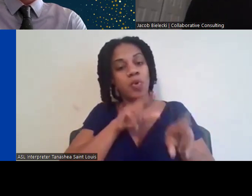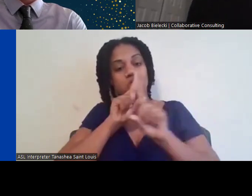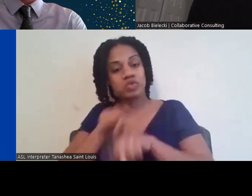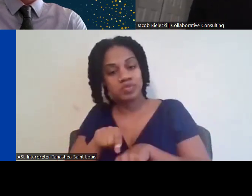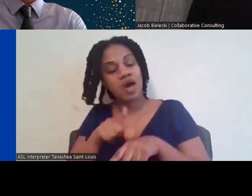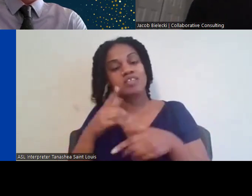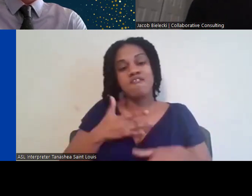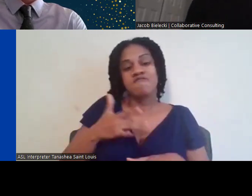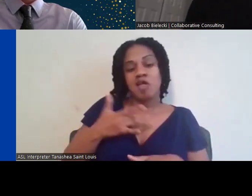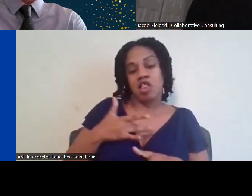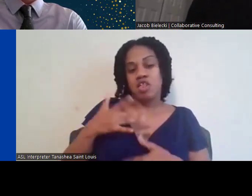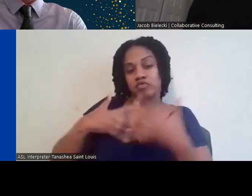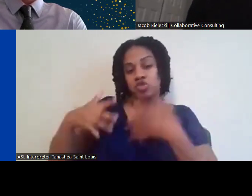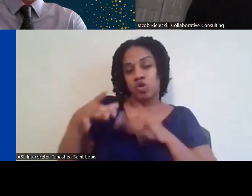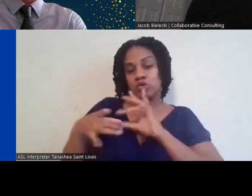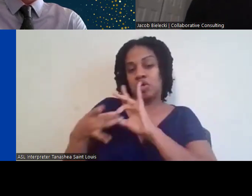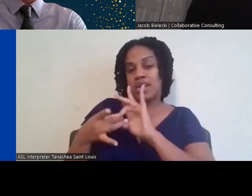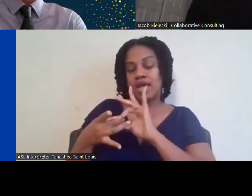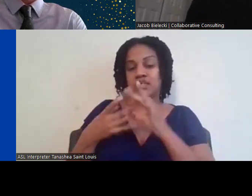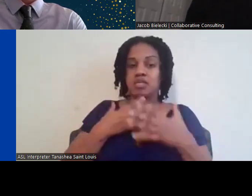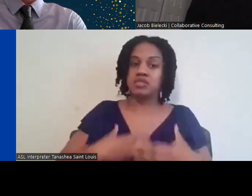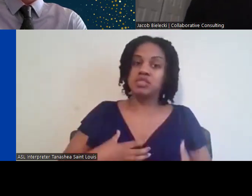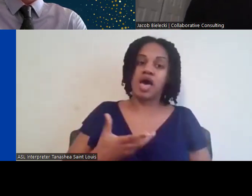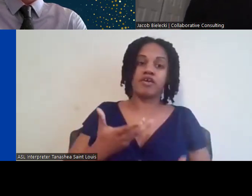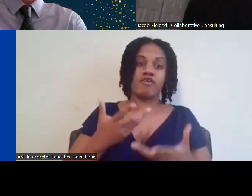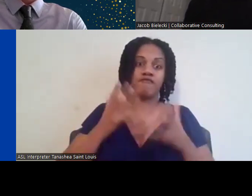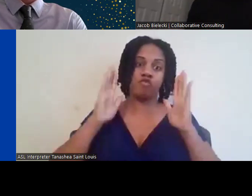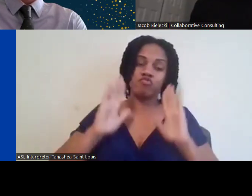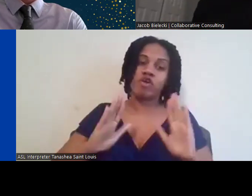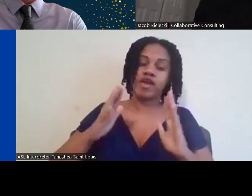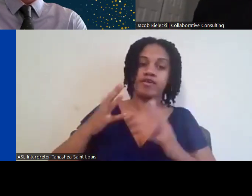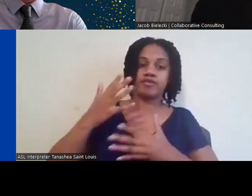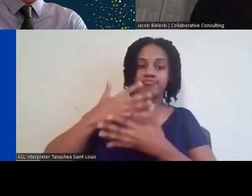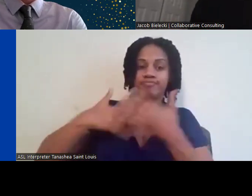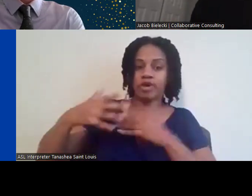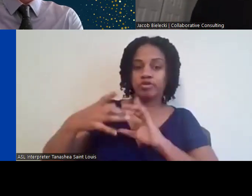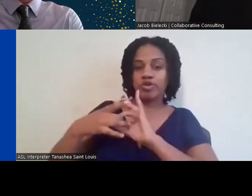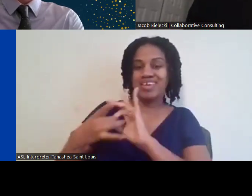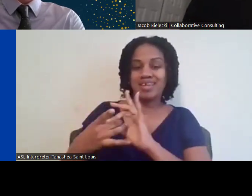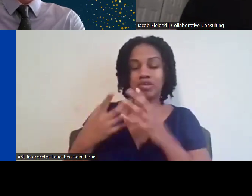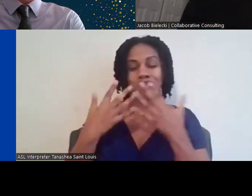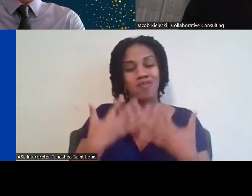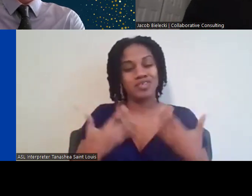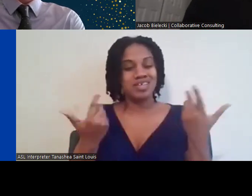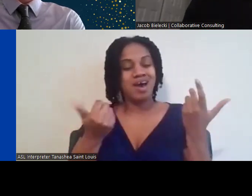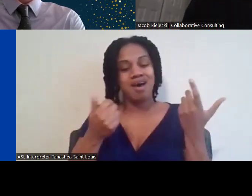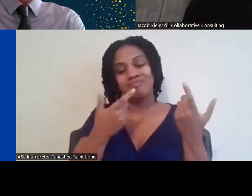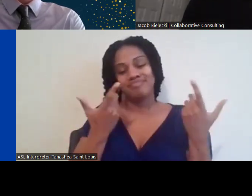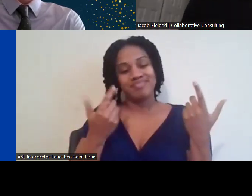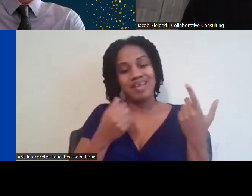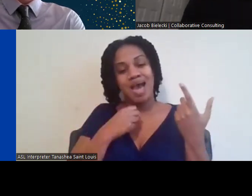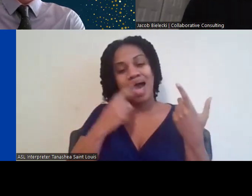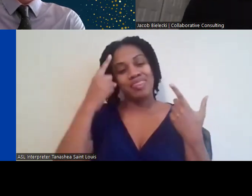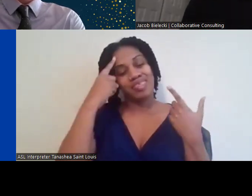of social connection and the desire for greater social connection. So unfortunately, Diana, I have I think would have to